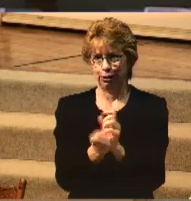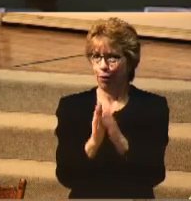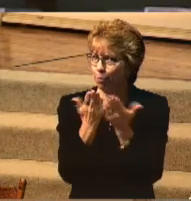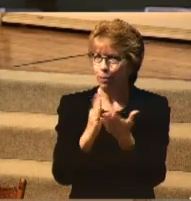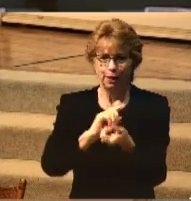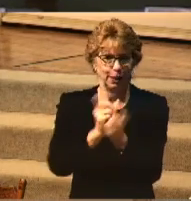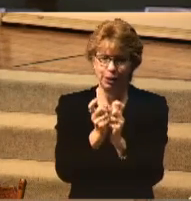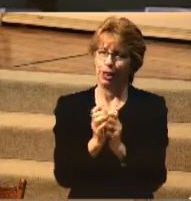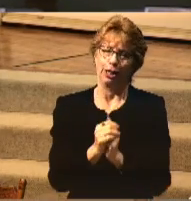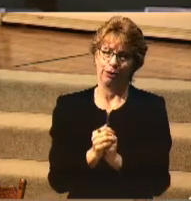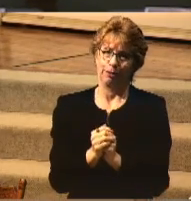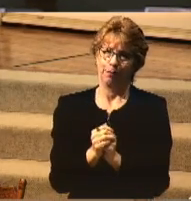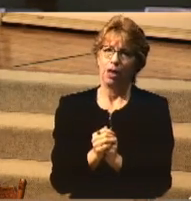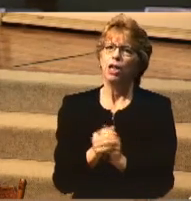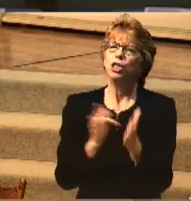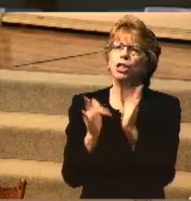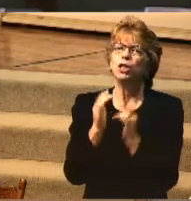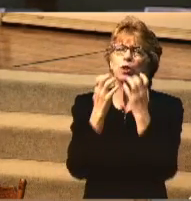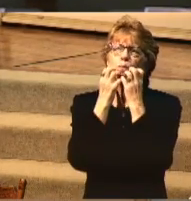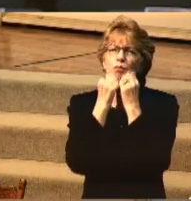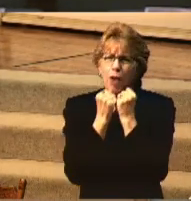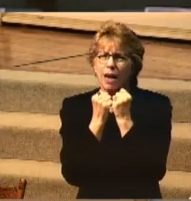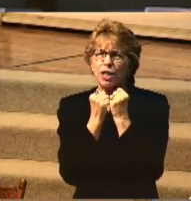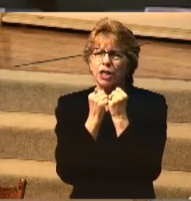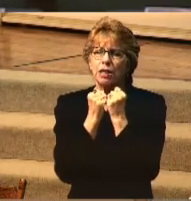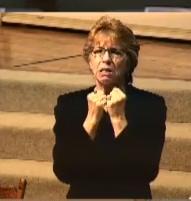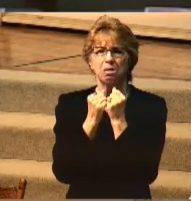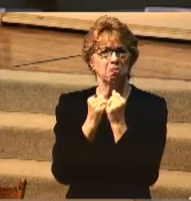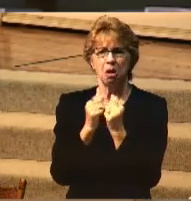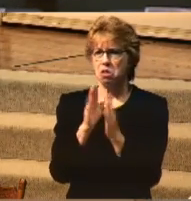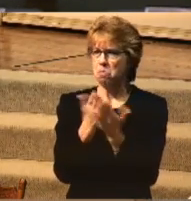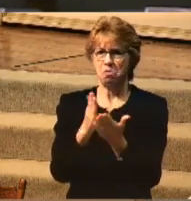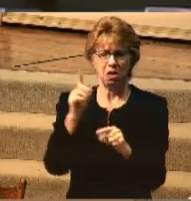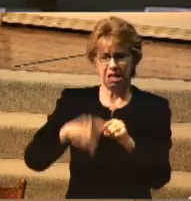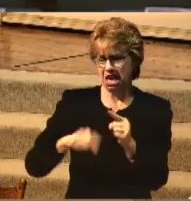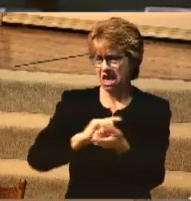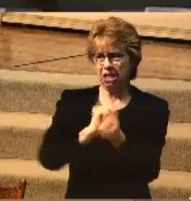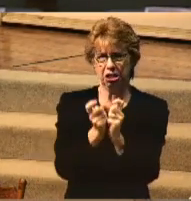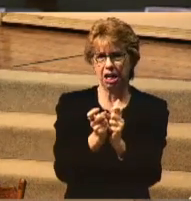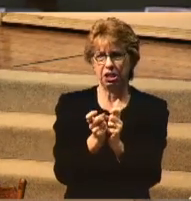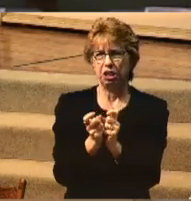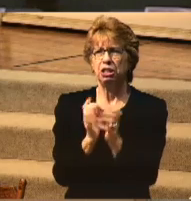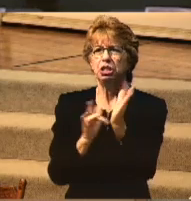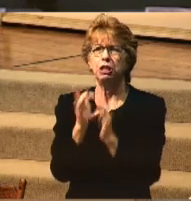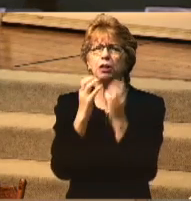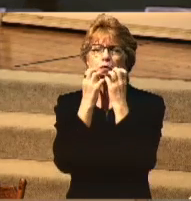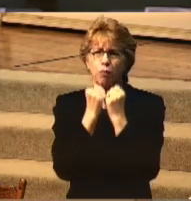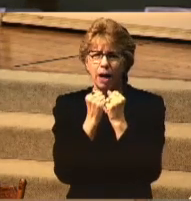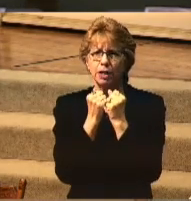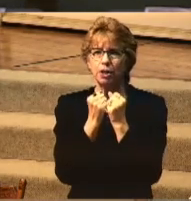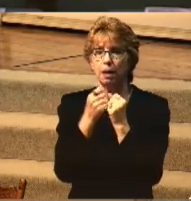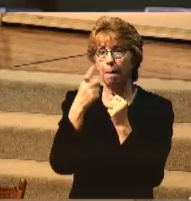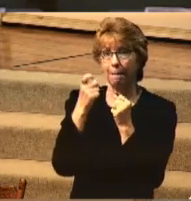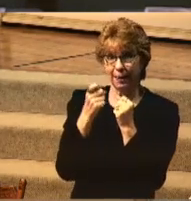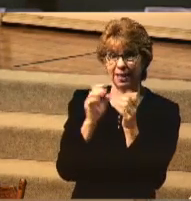complete. Jesus is precious because his book is changeless. Jesus is precious because his book is